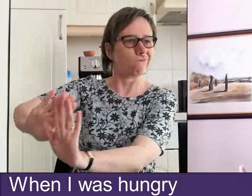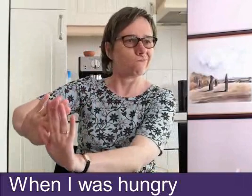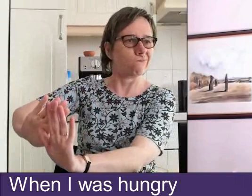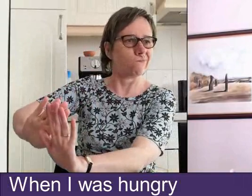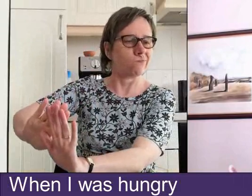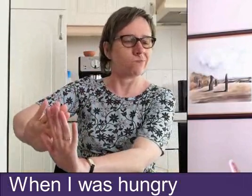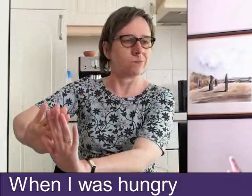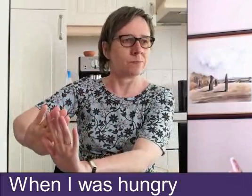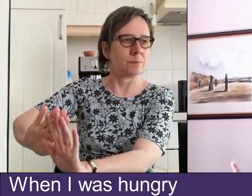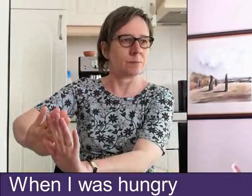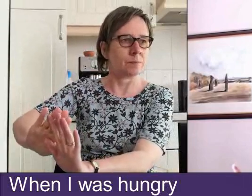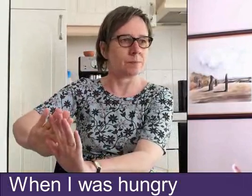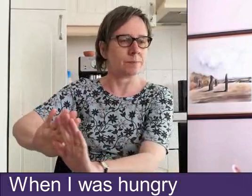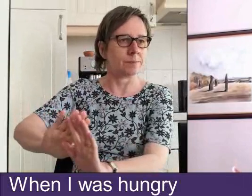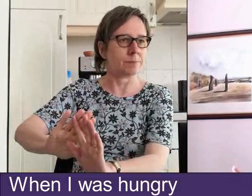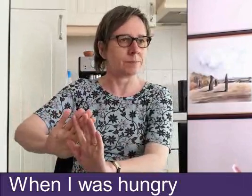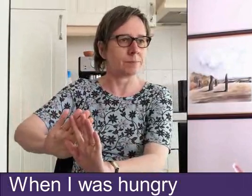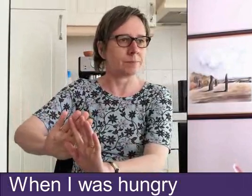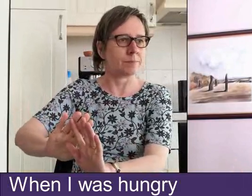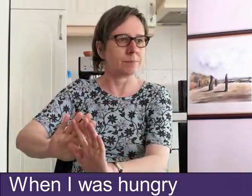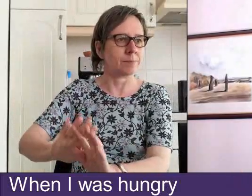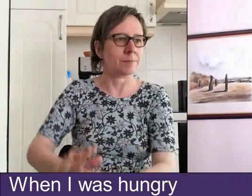you turn me away?